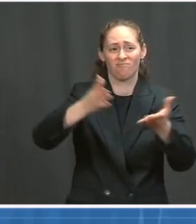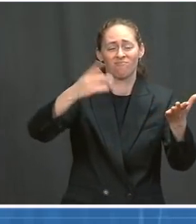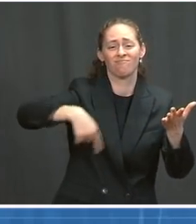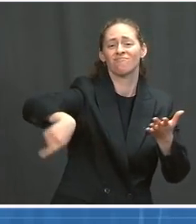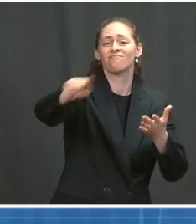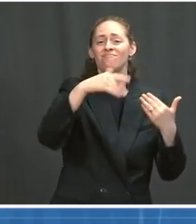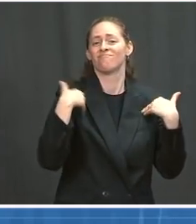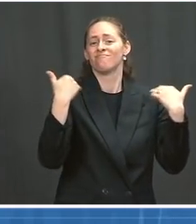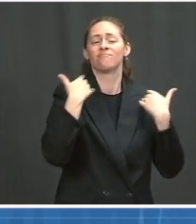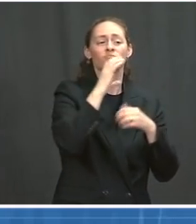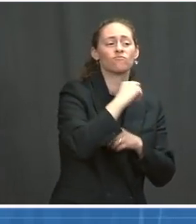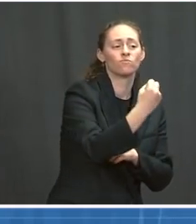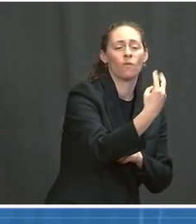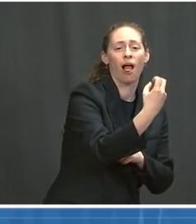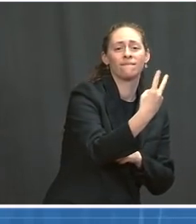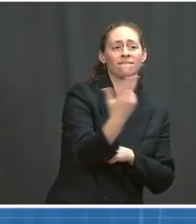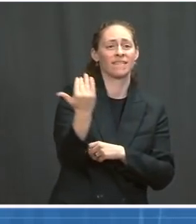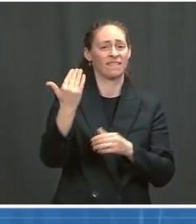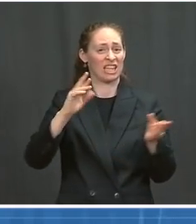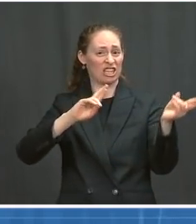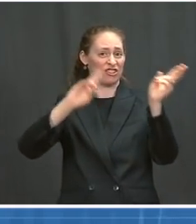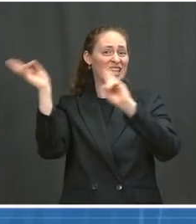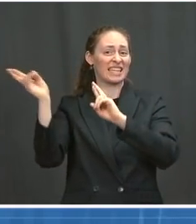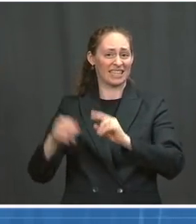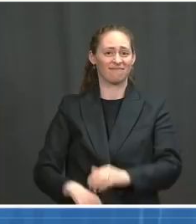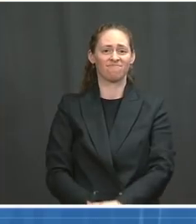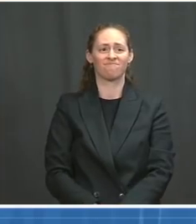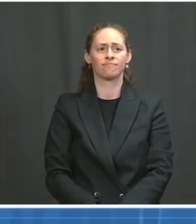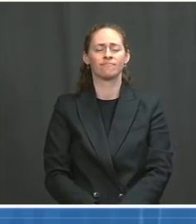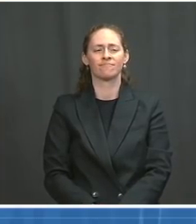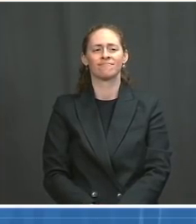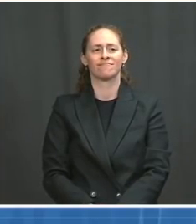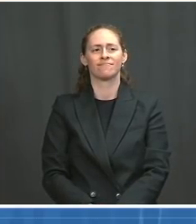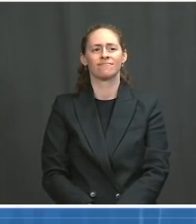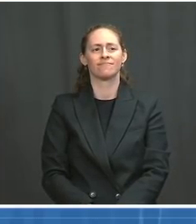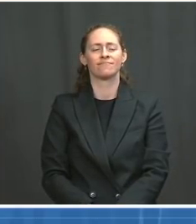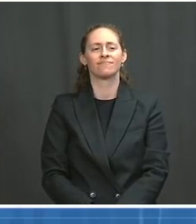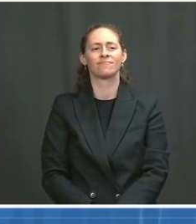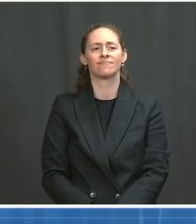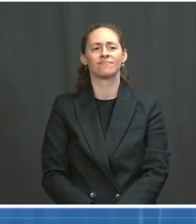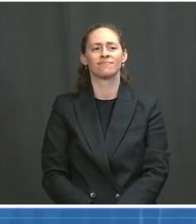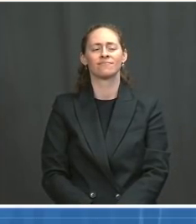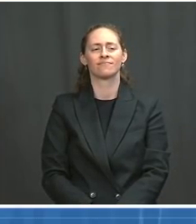offices to make it as easy and convenient for adolescents to get vaccinated.